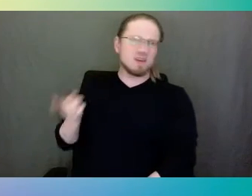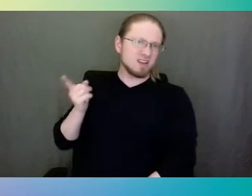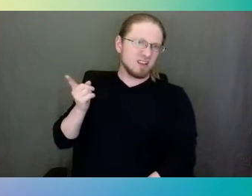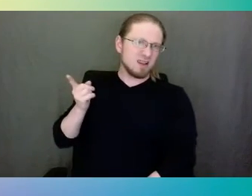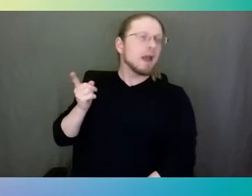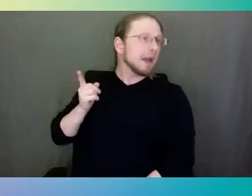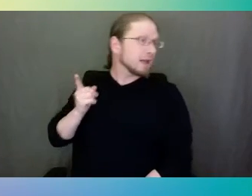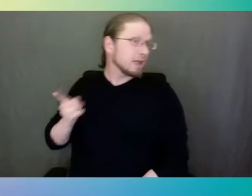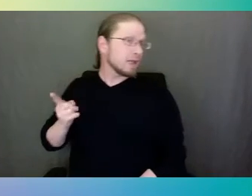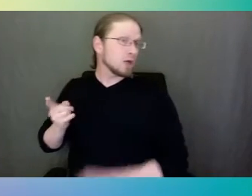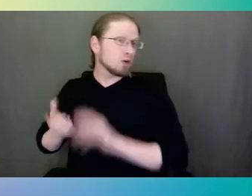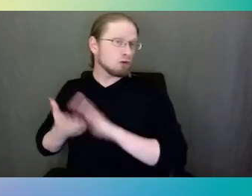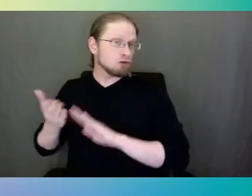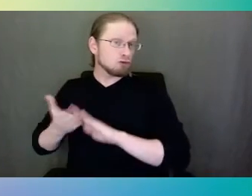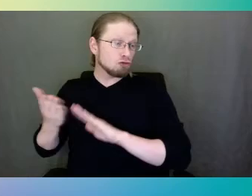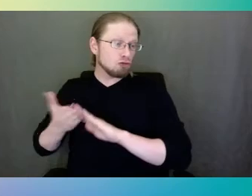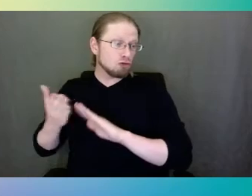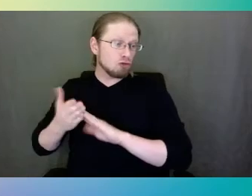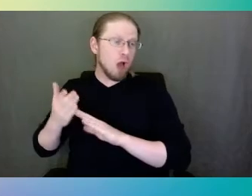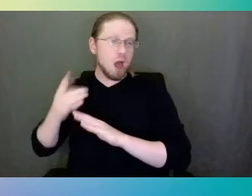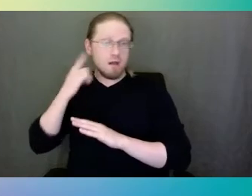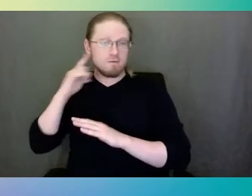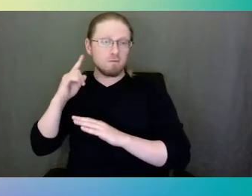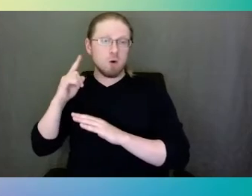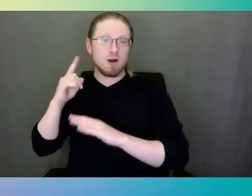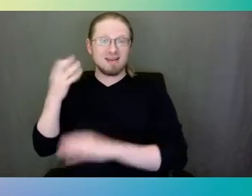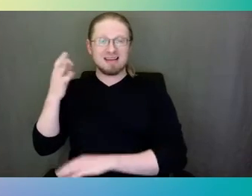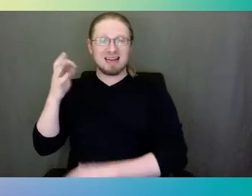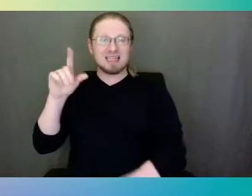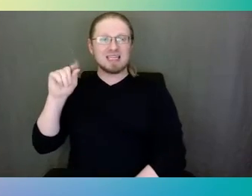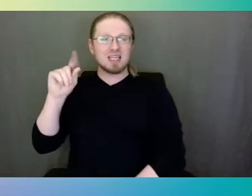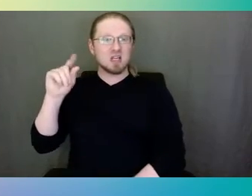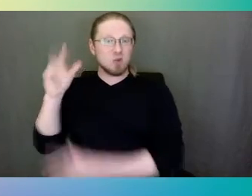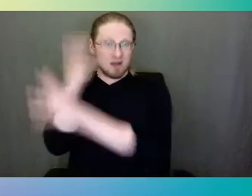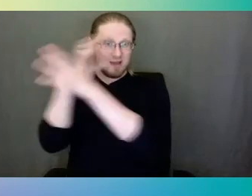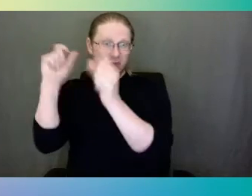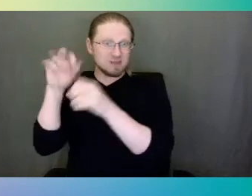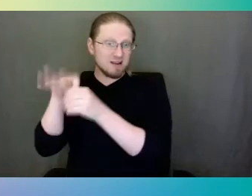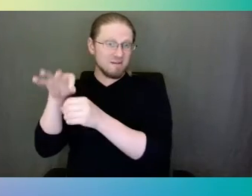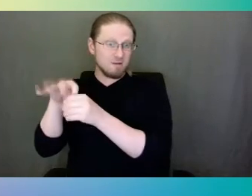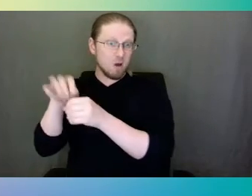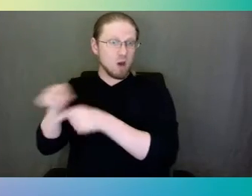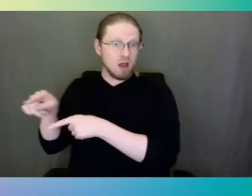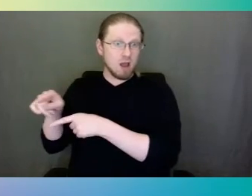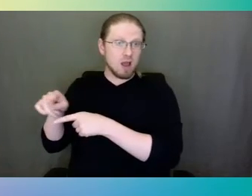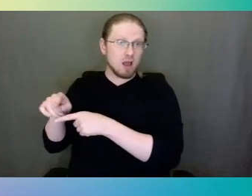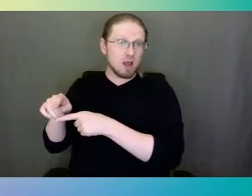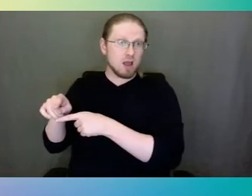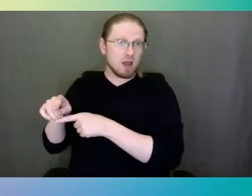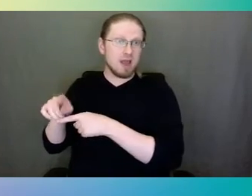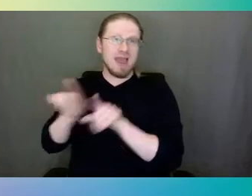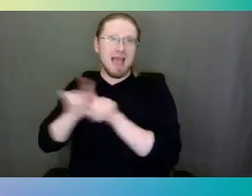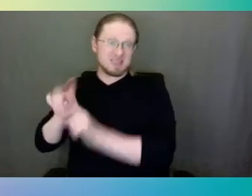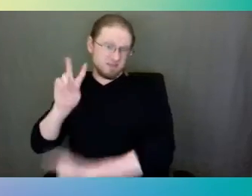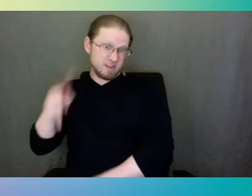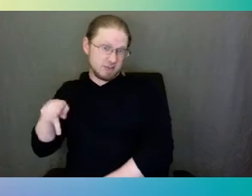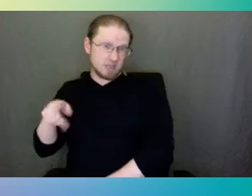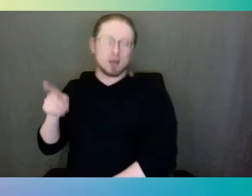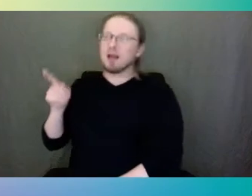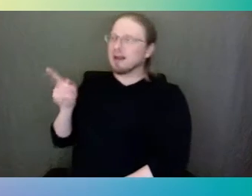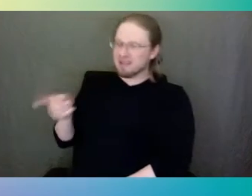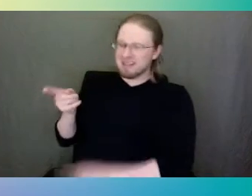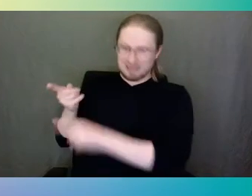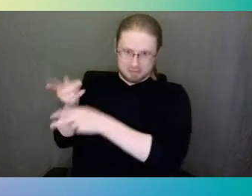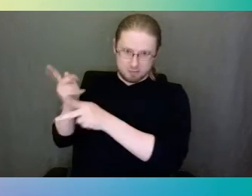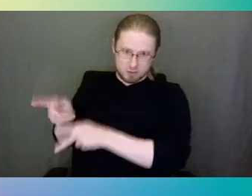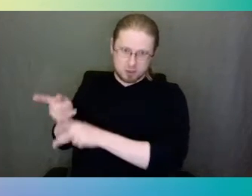the 1920 failed presidential ticket as the vice presidential candidate, who had then gone